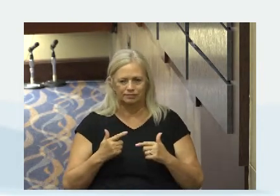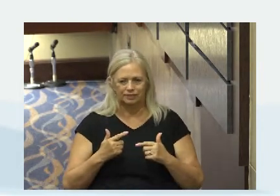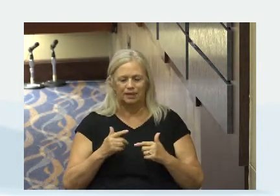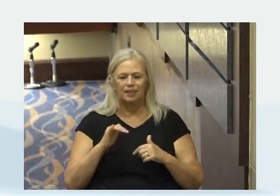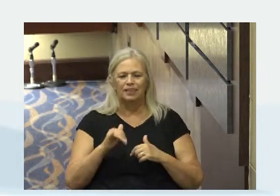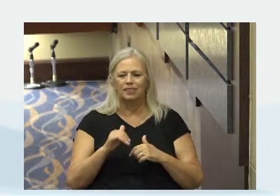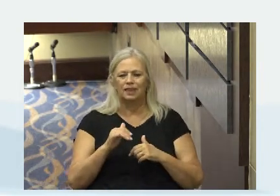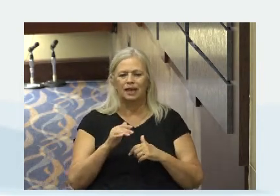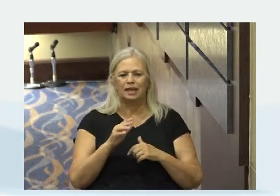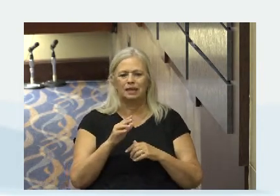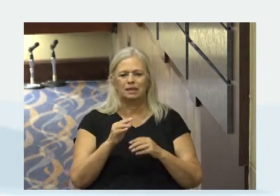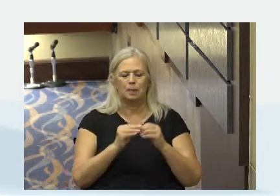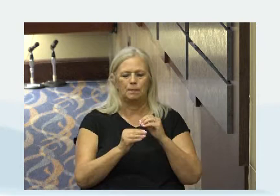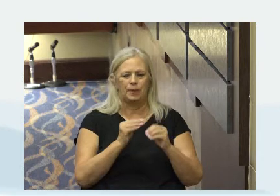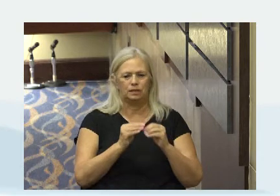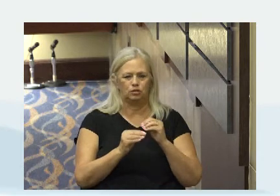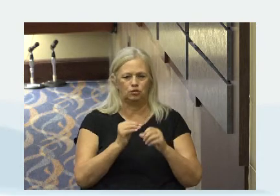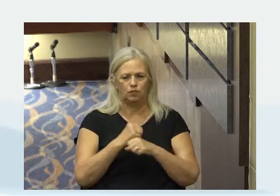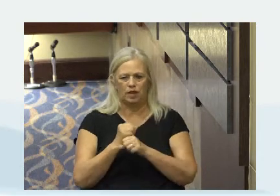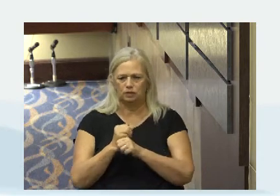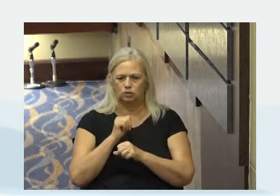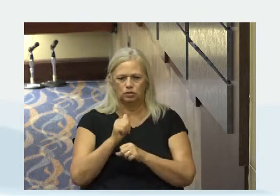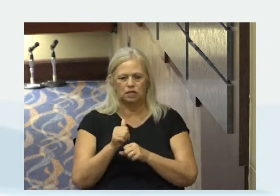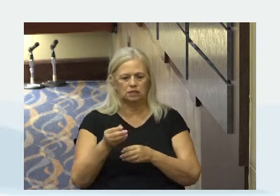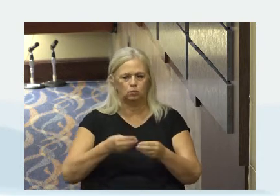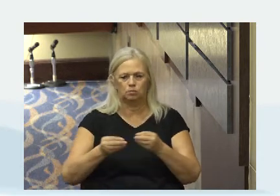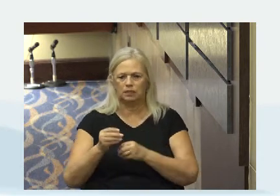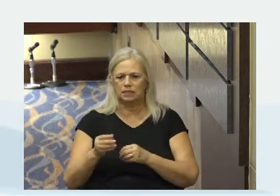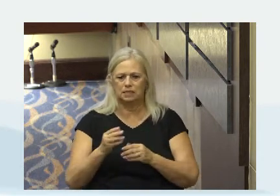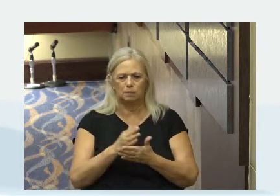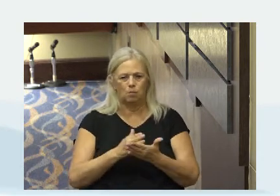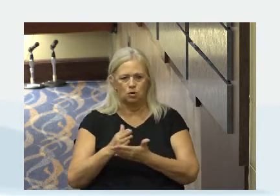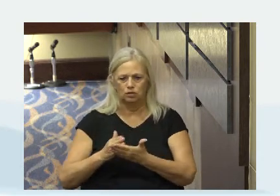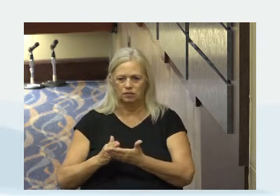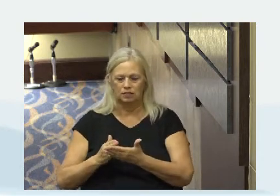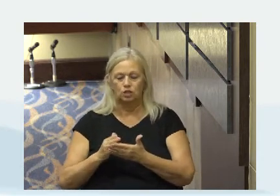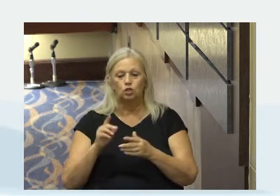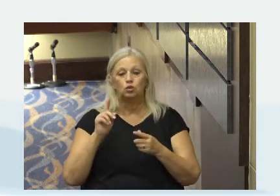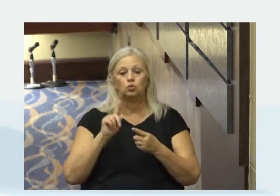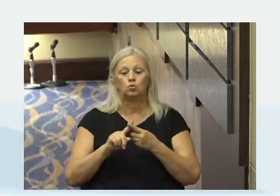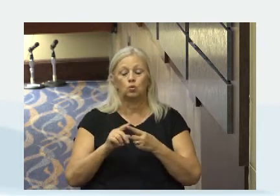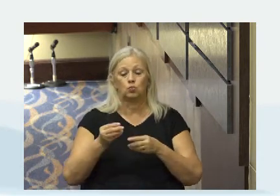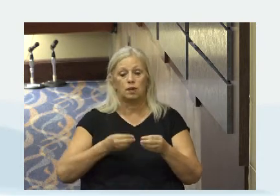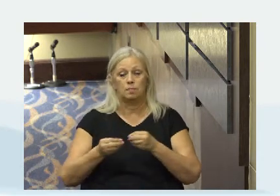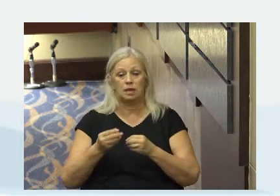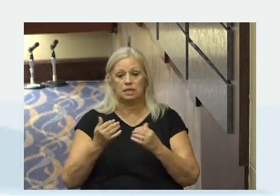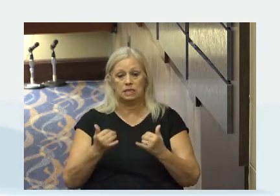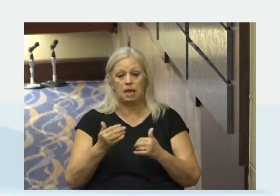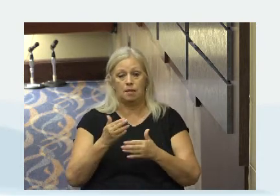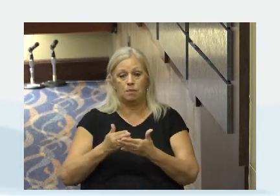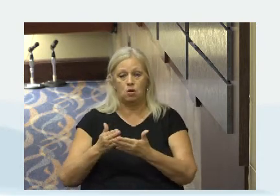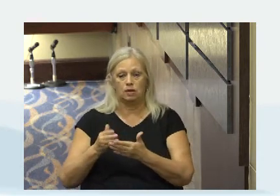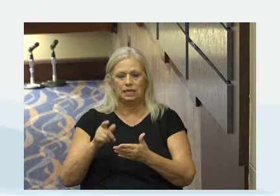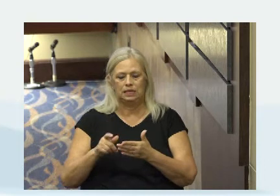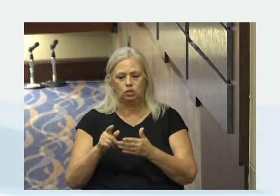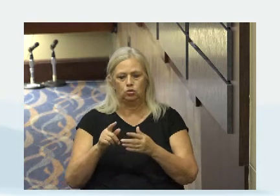doesn't manufacture replacement parts anymore, so in order to replace a part, we have to rewire and sort